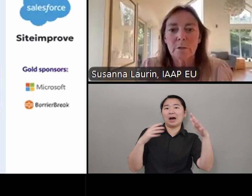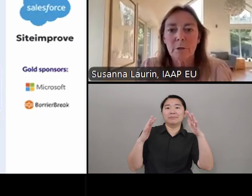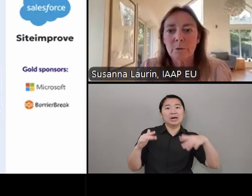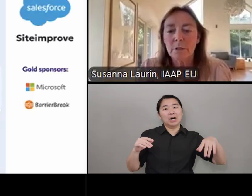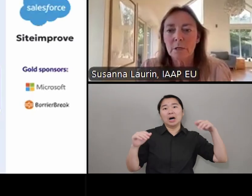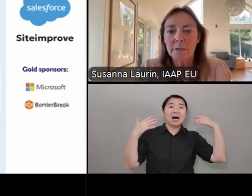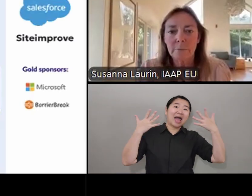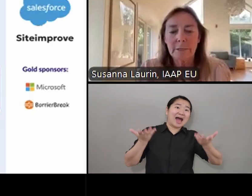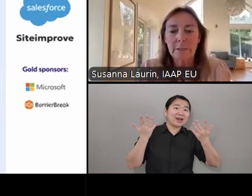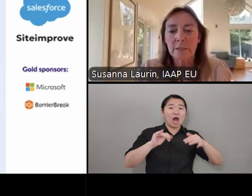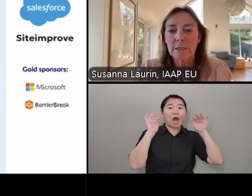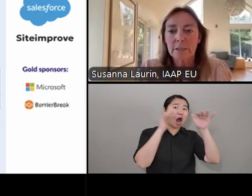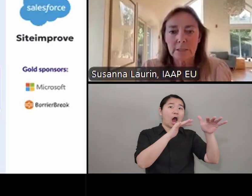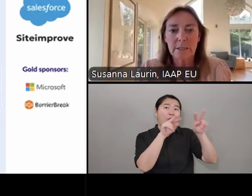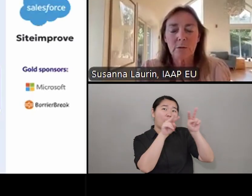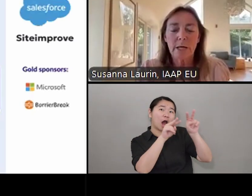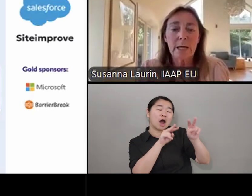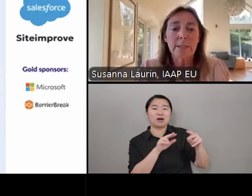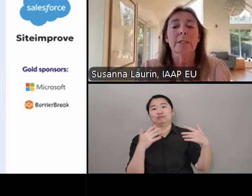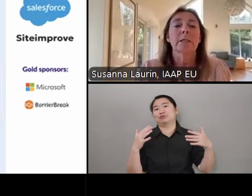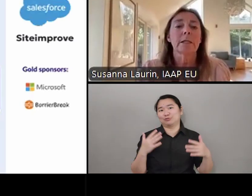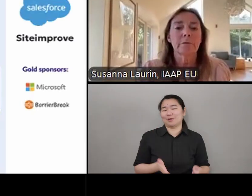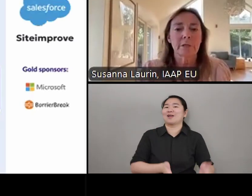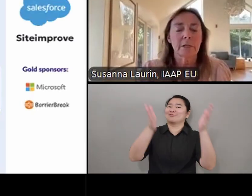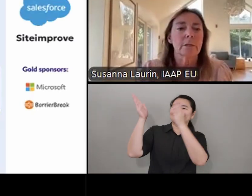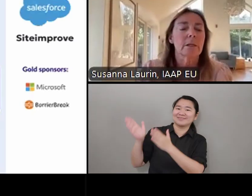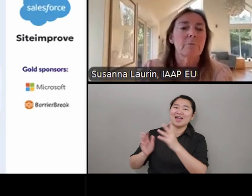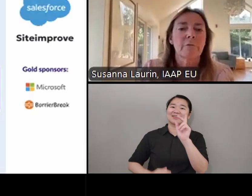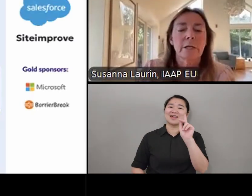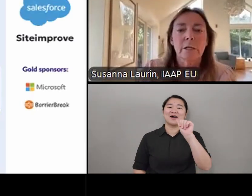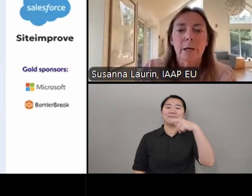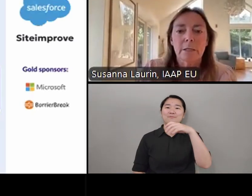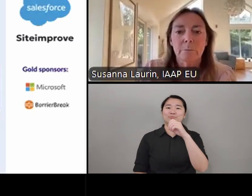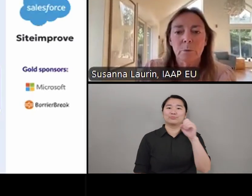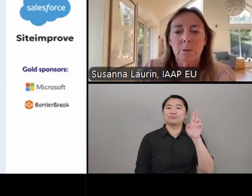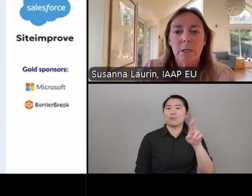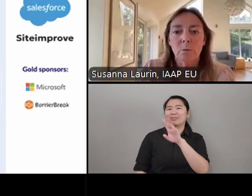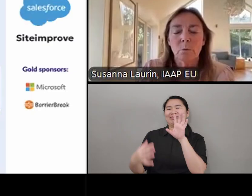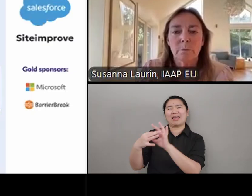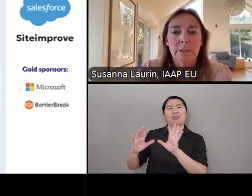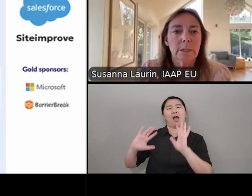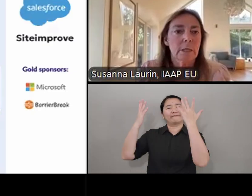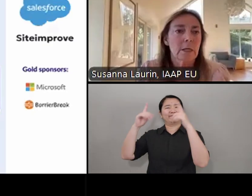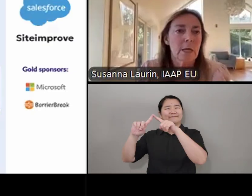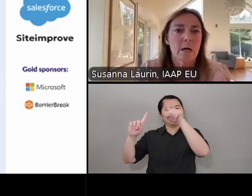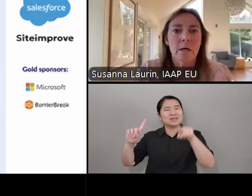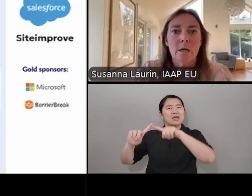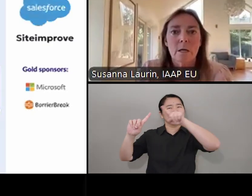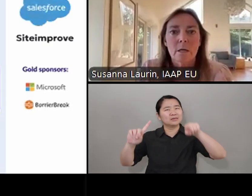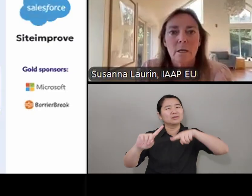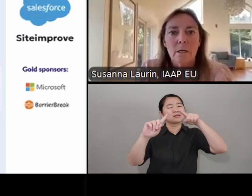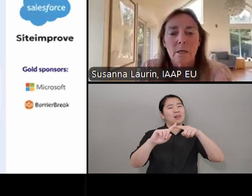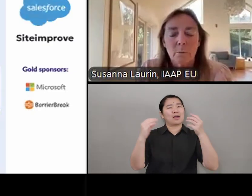to us about the accessibility testing or AI testing in the life cycle and finding the balance between manual, automated, and